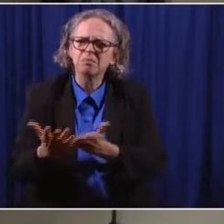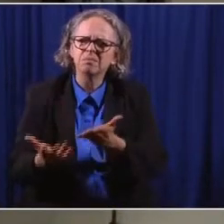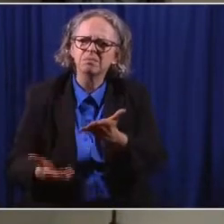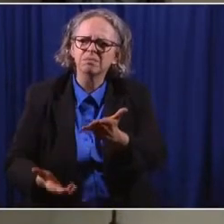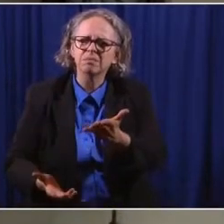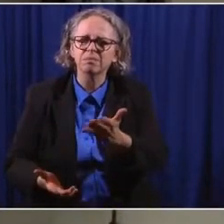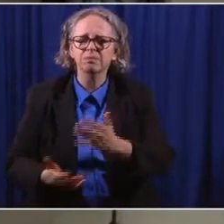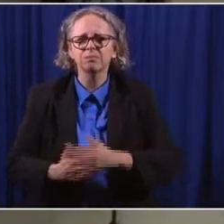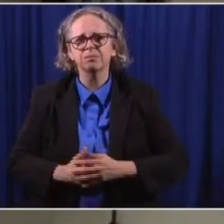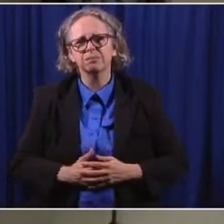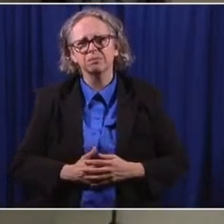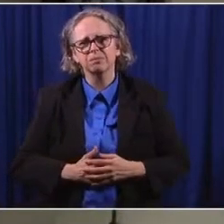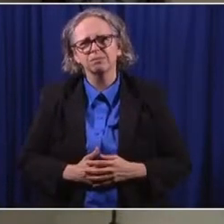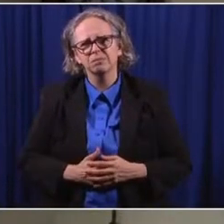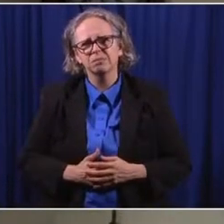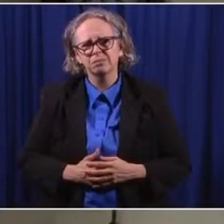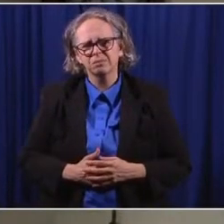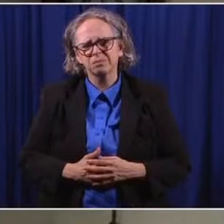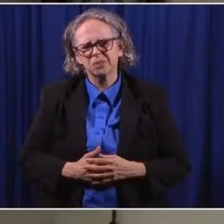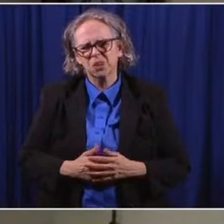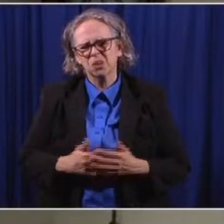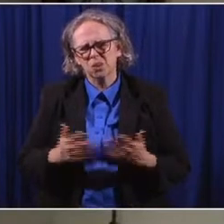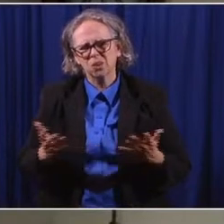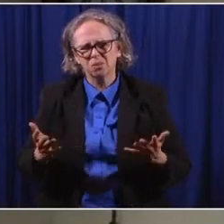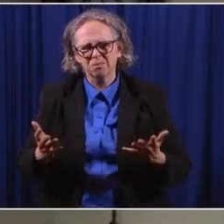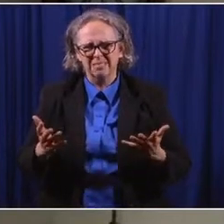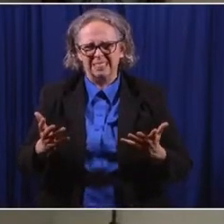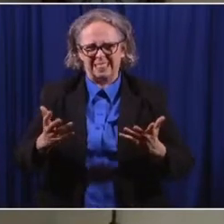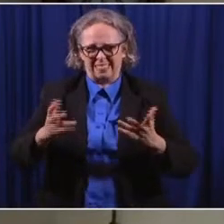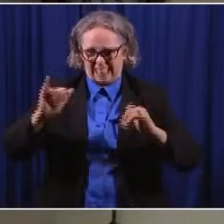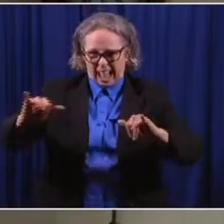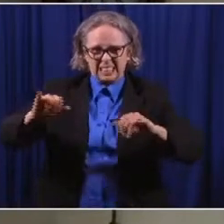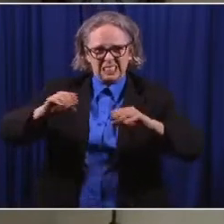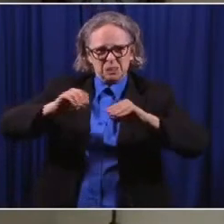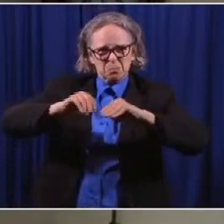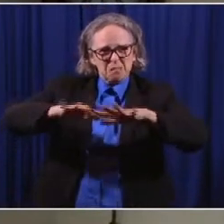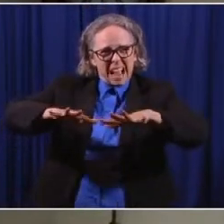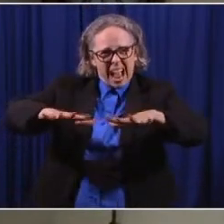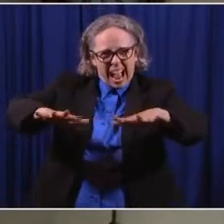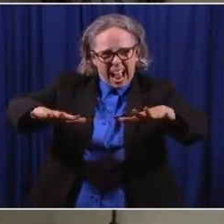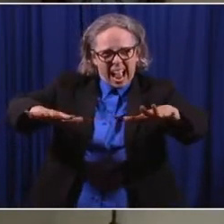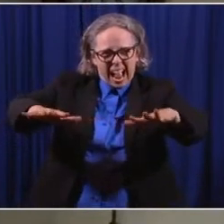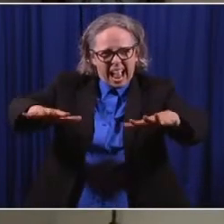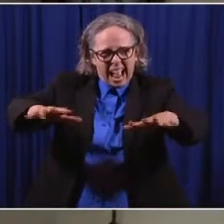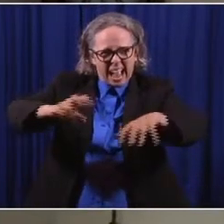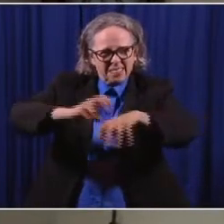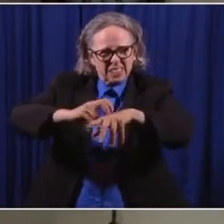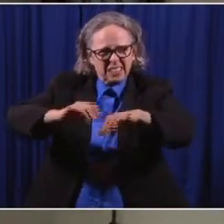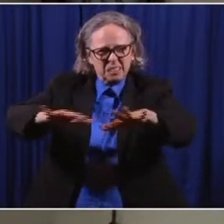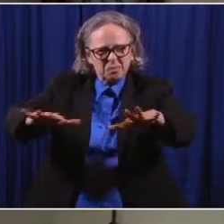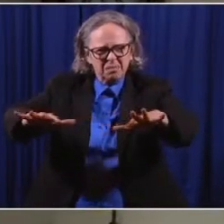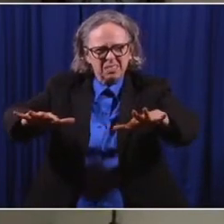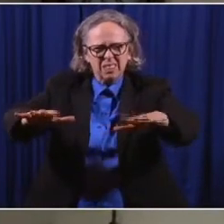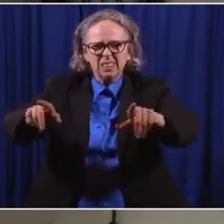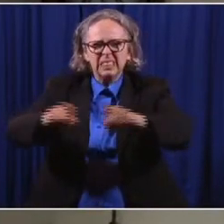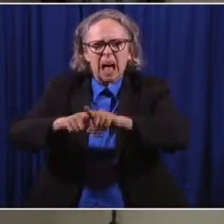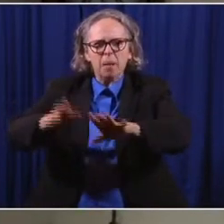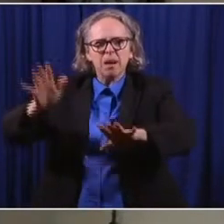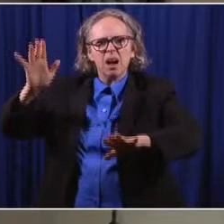was. Look, there is as much spread out there today as there has ever been during this entire period of